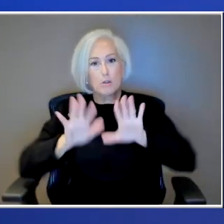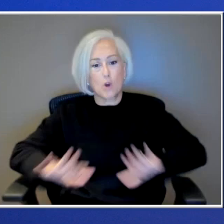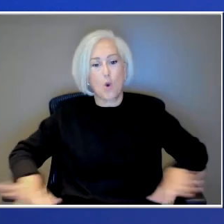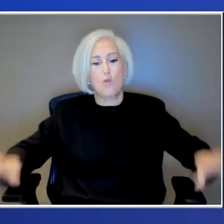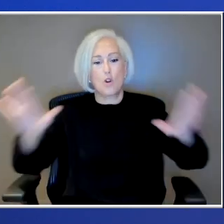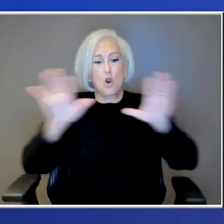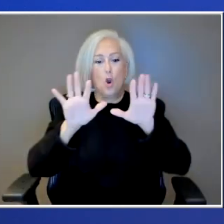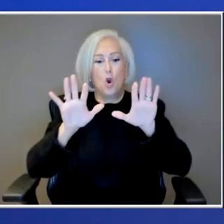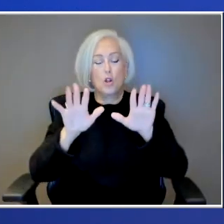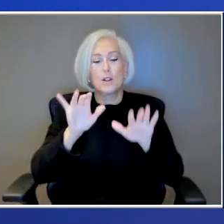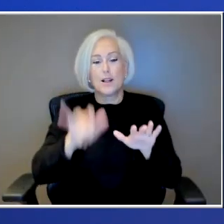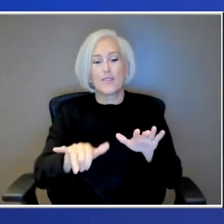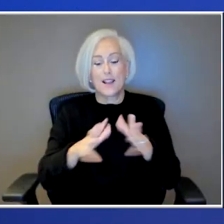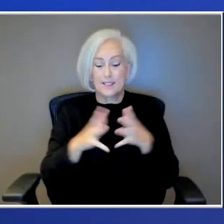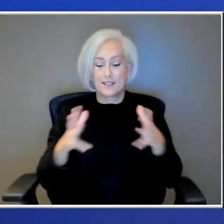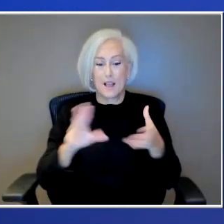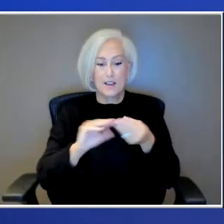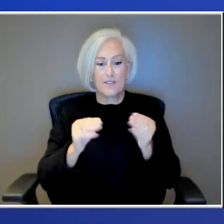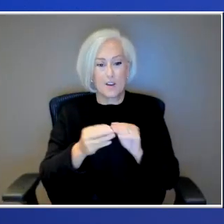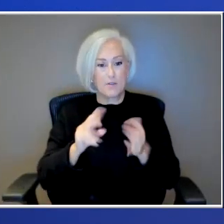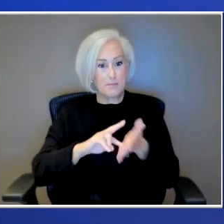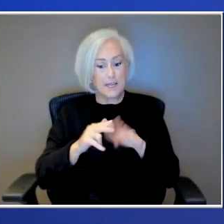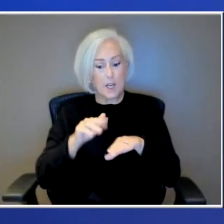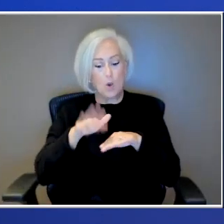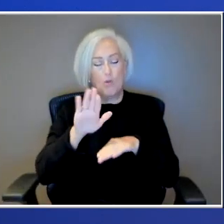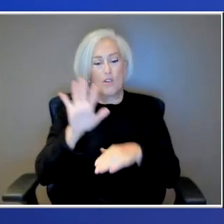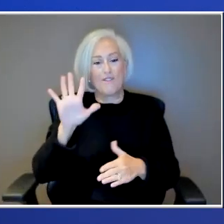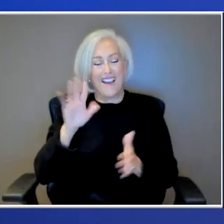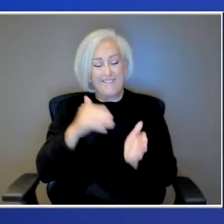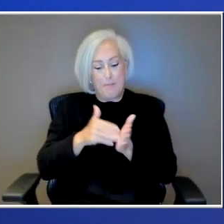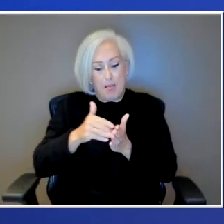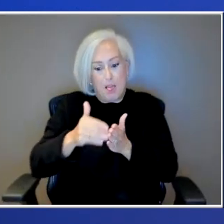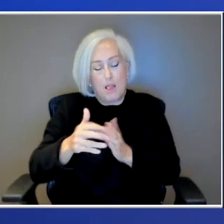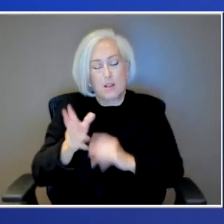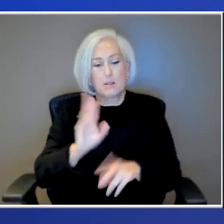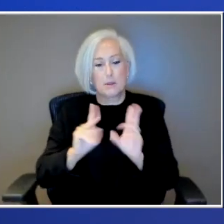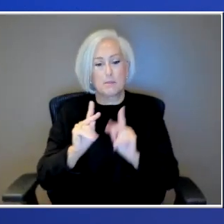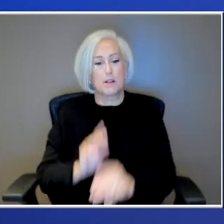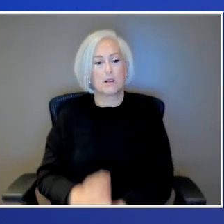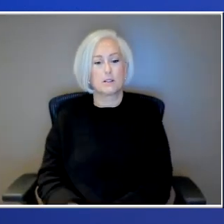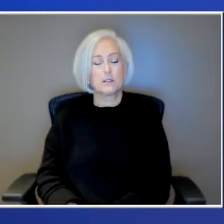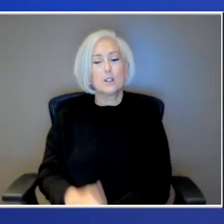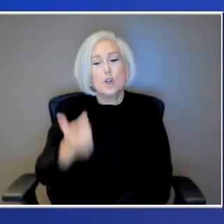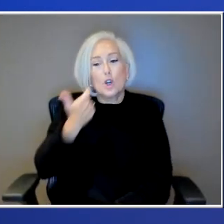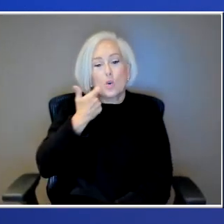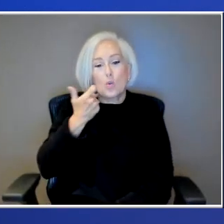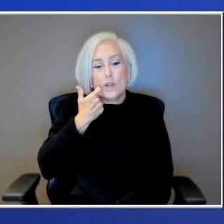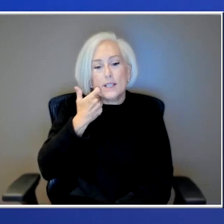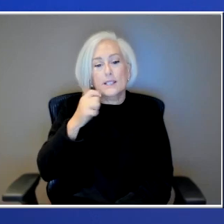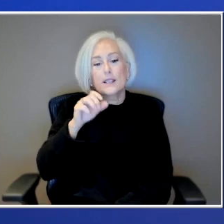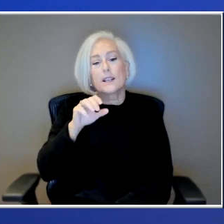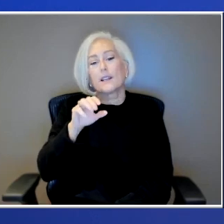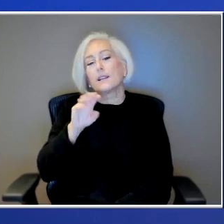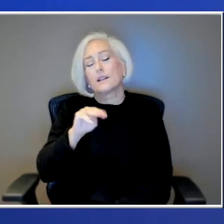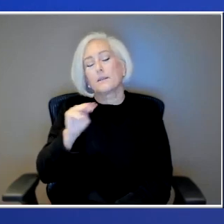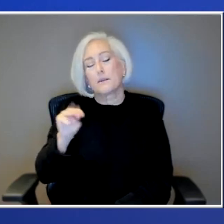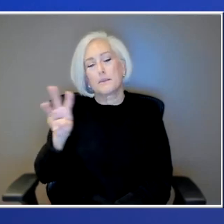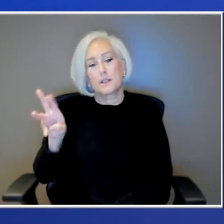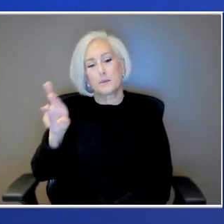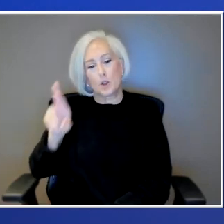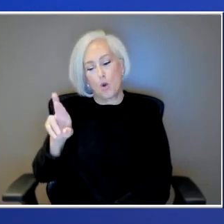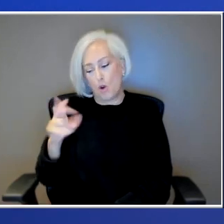5 million people or more. There was a more recent MMWR, which was published within the last 24 hours out of the